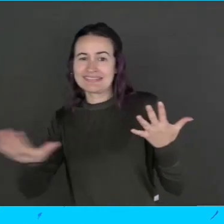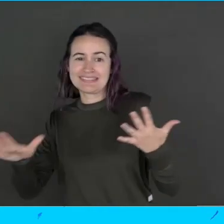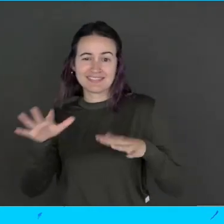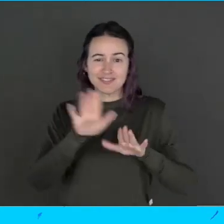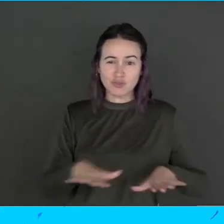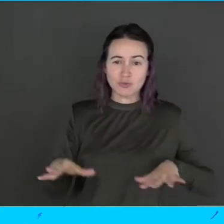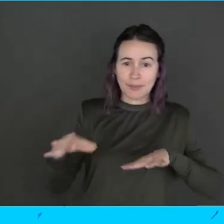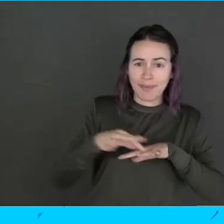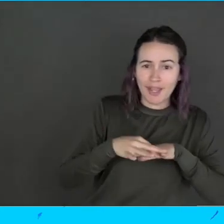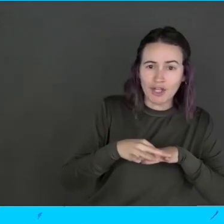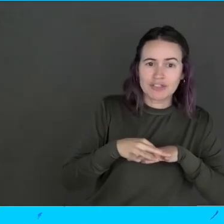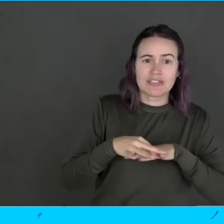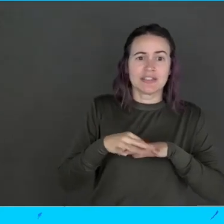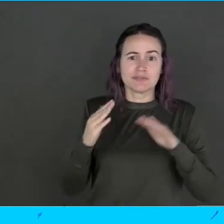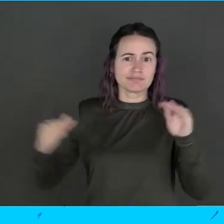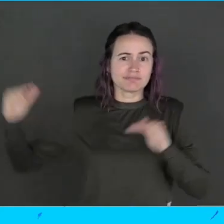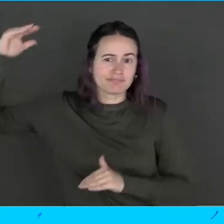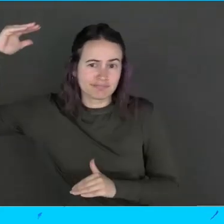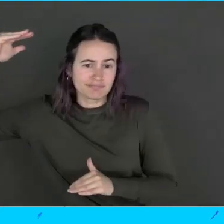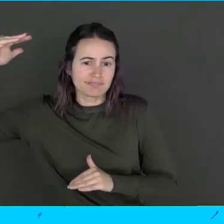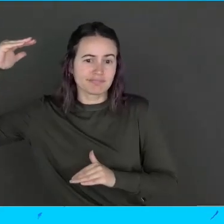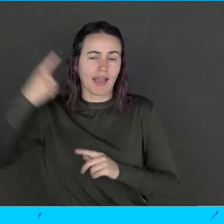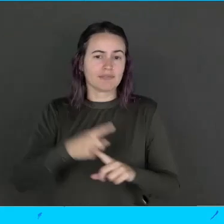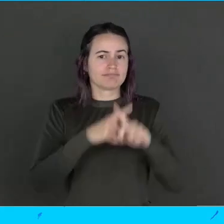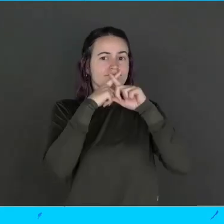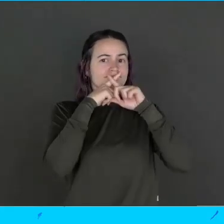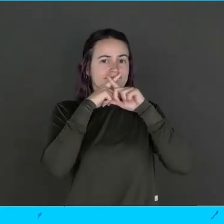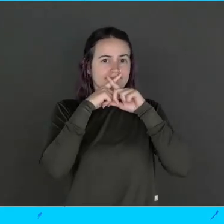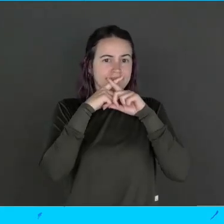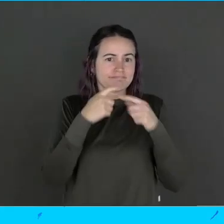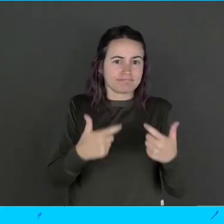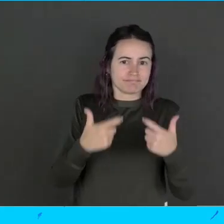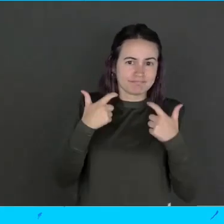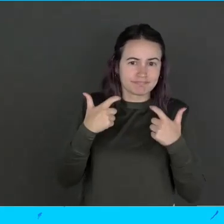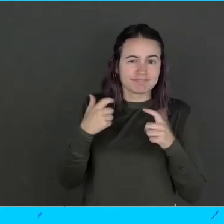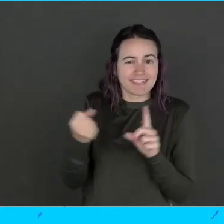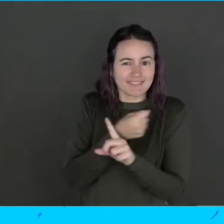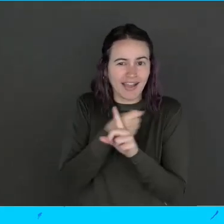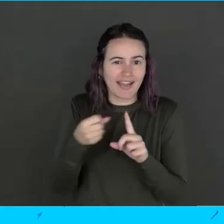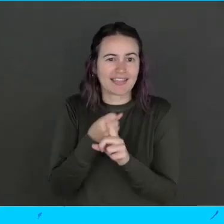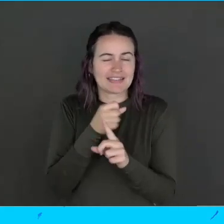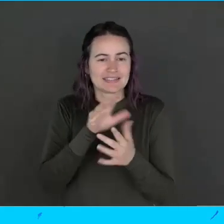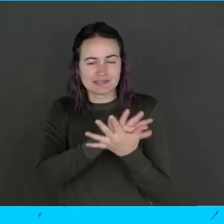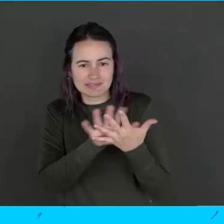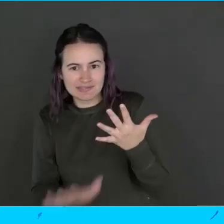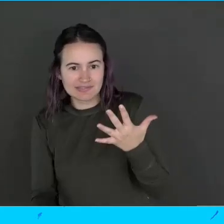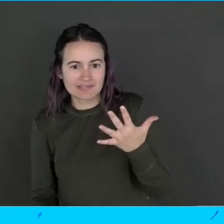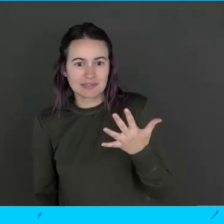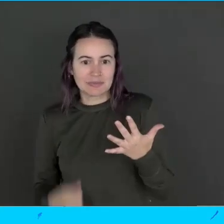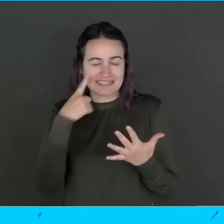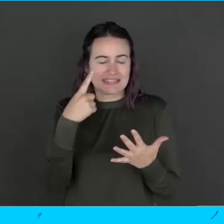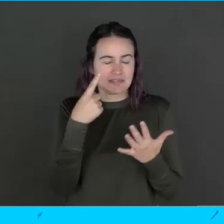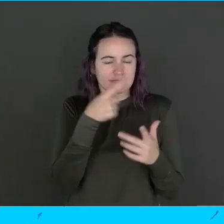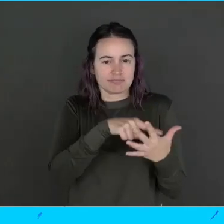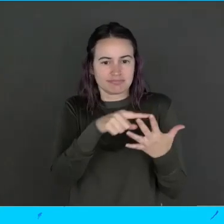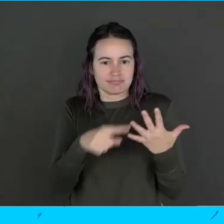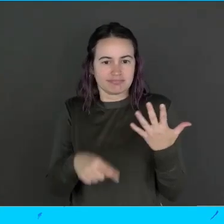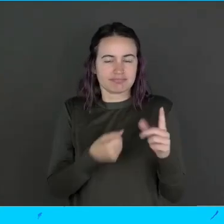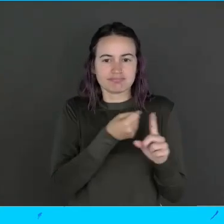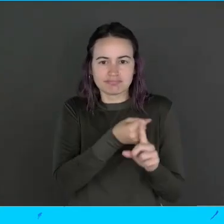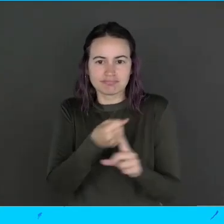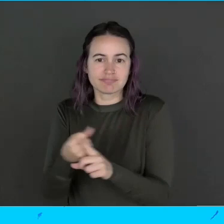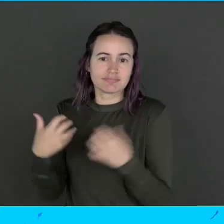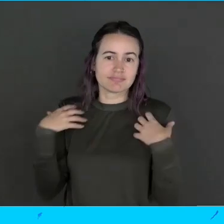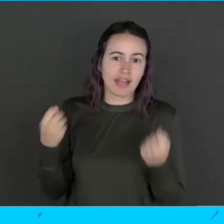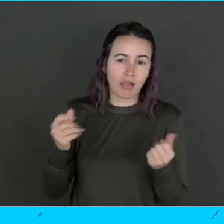of rage but silence, living cage but bearing the brunt of violence, becoming stock during climate shocks and health epidemics, lacking access to